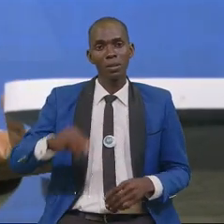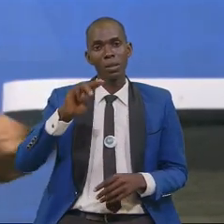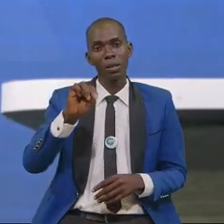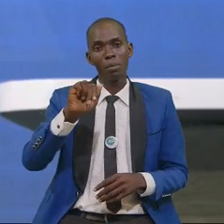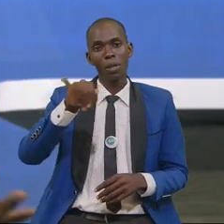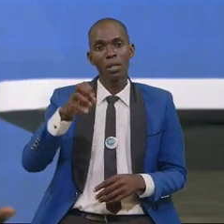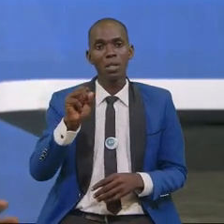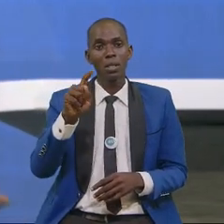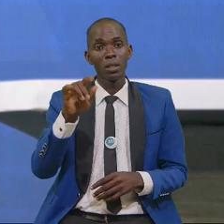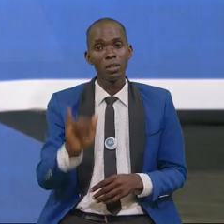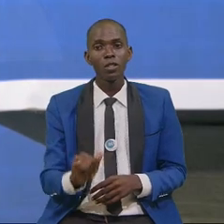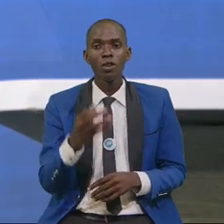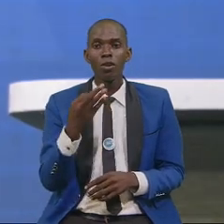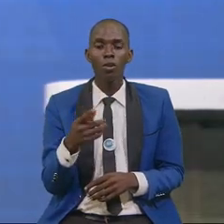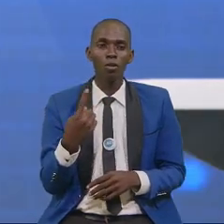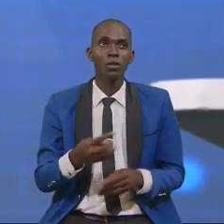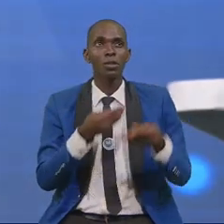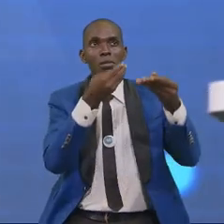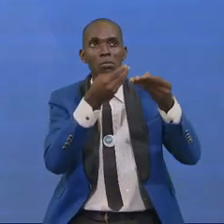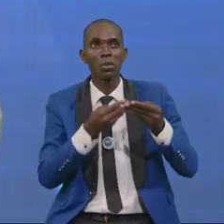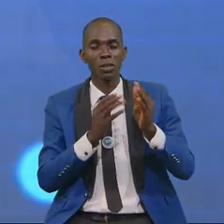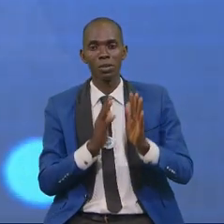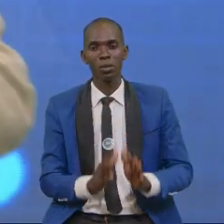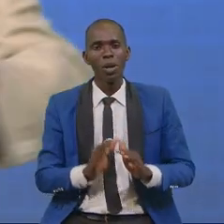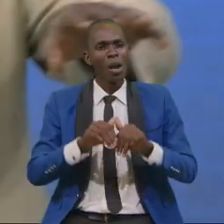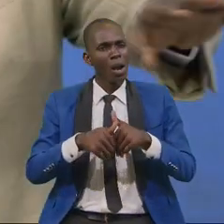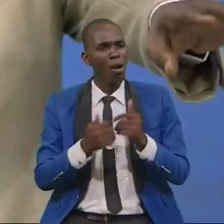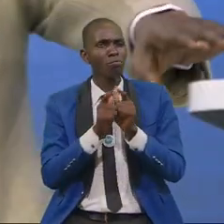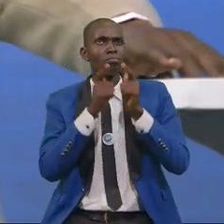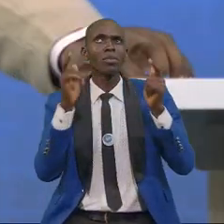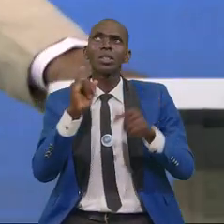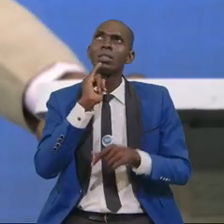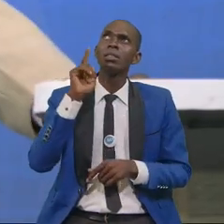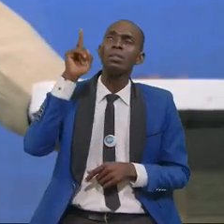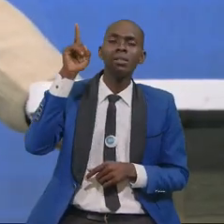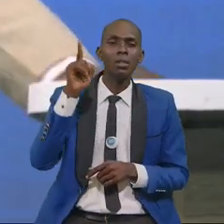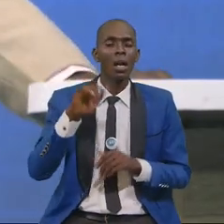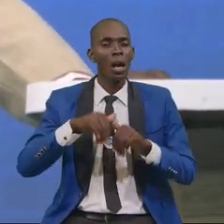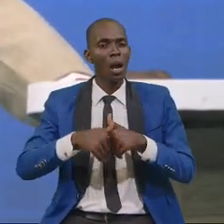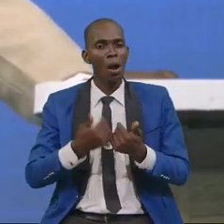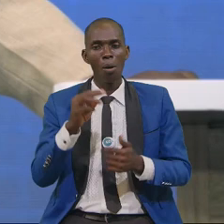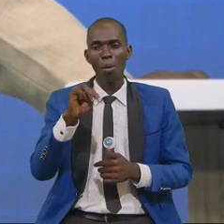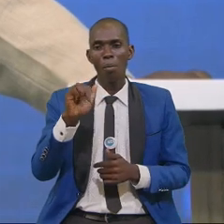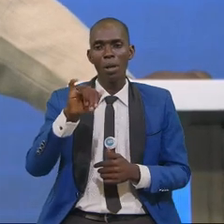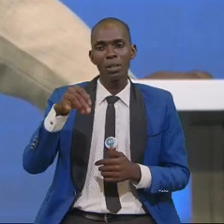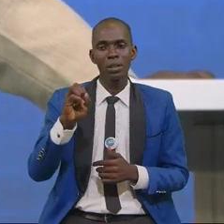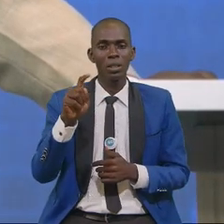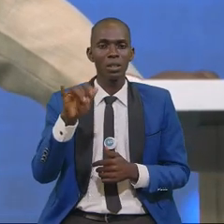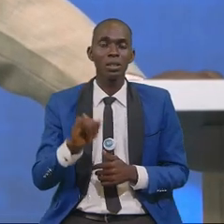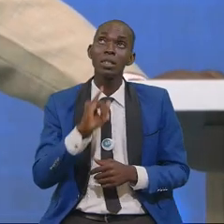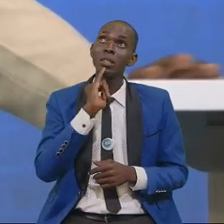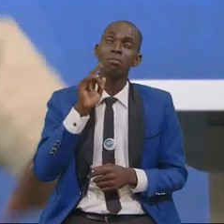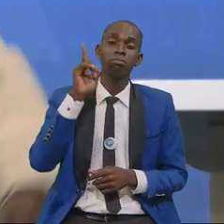he? How great is he? How majestic is he? Number one, is the might and the